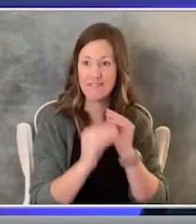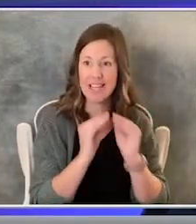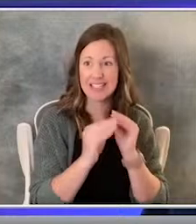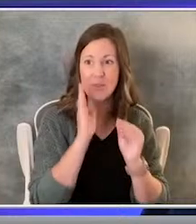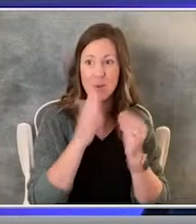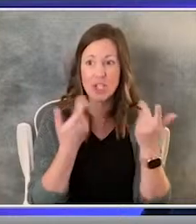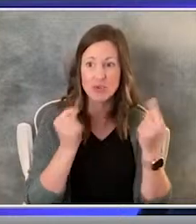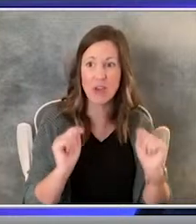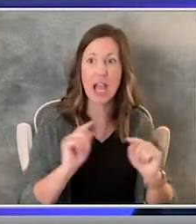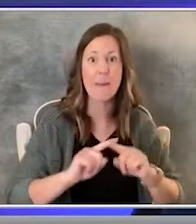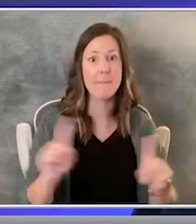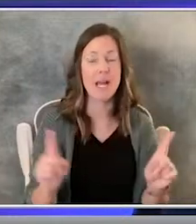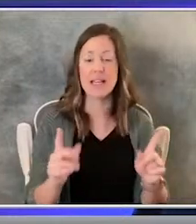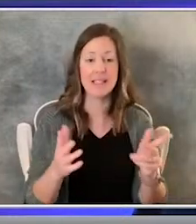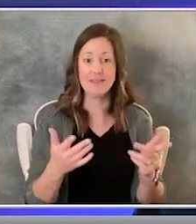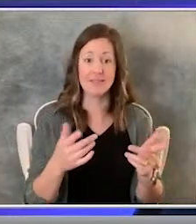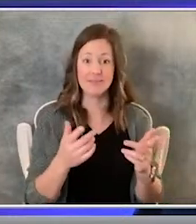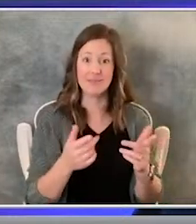have